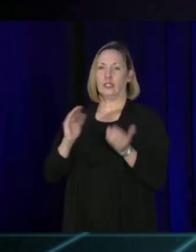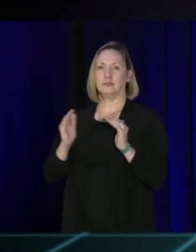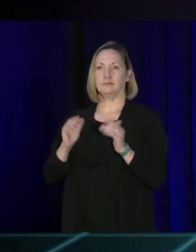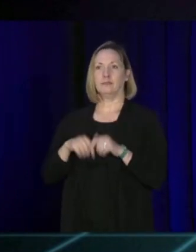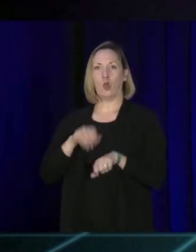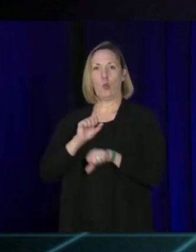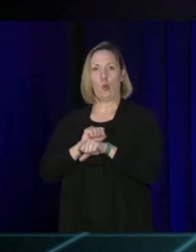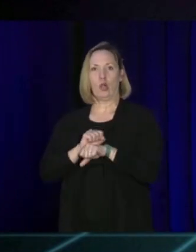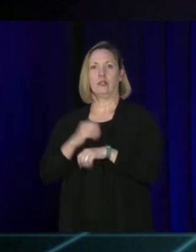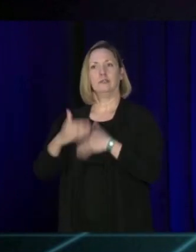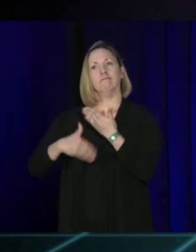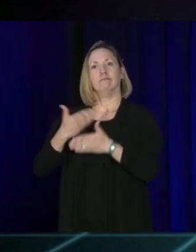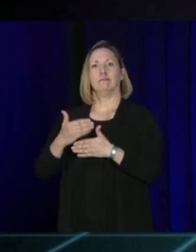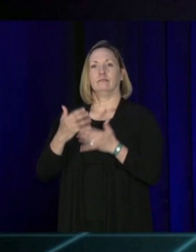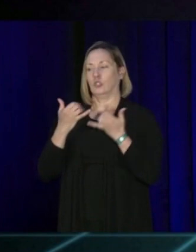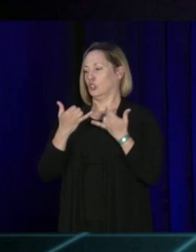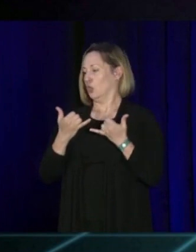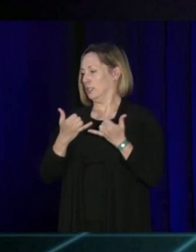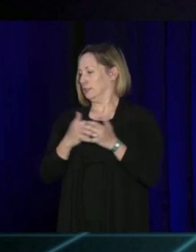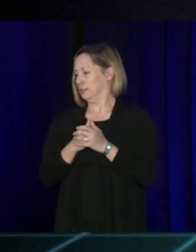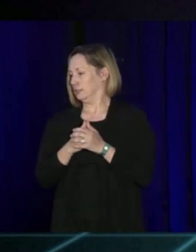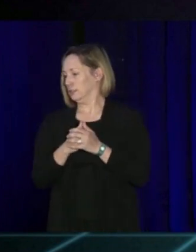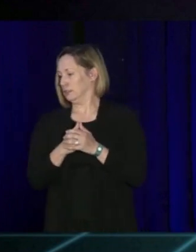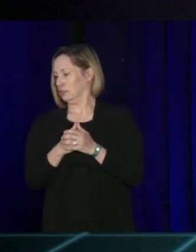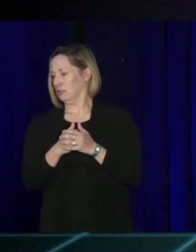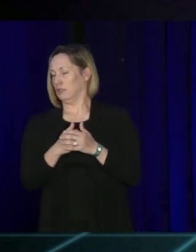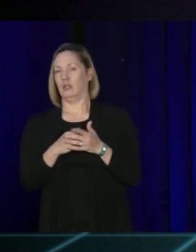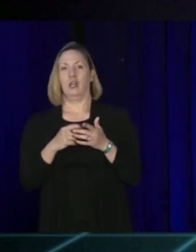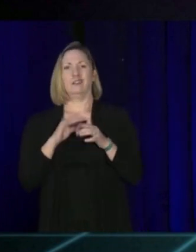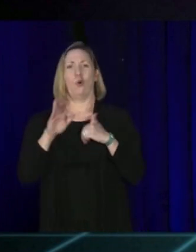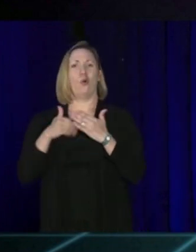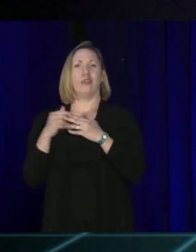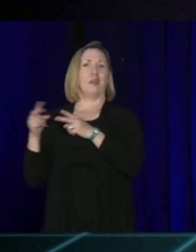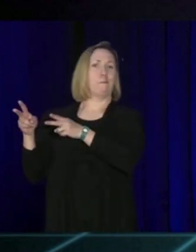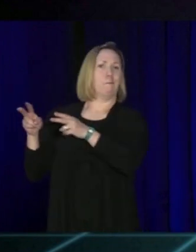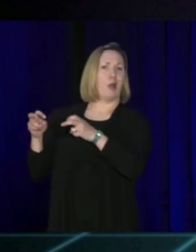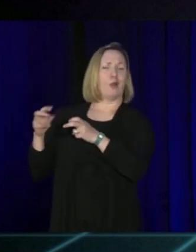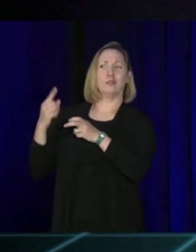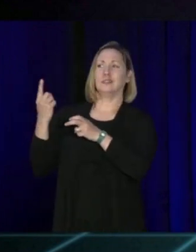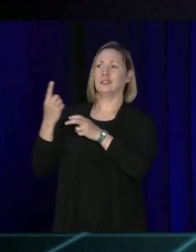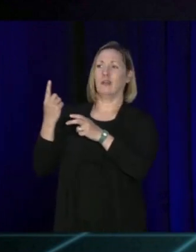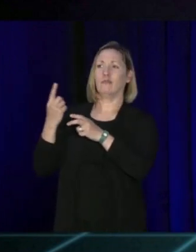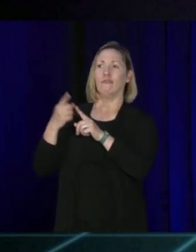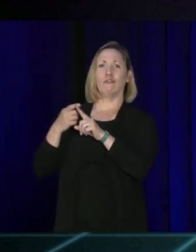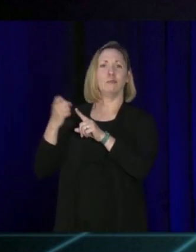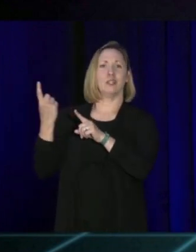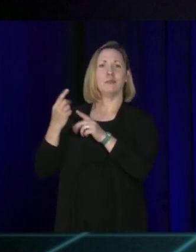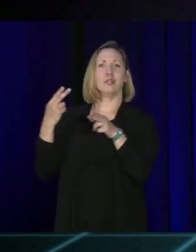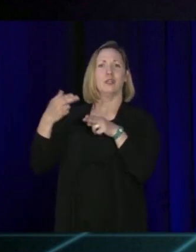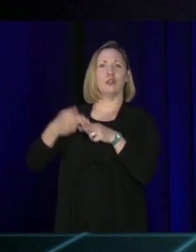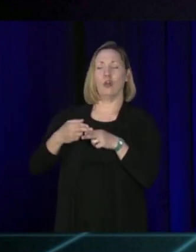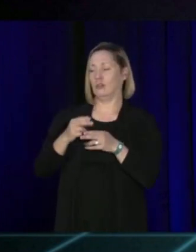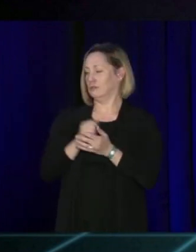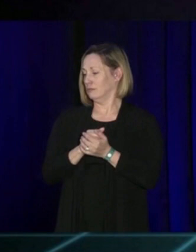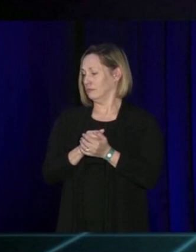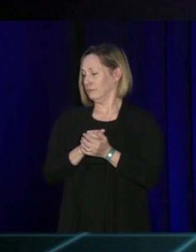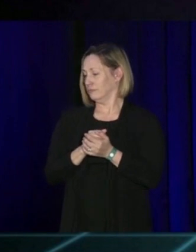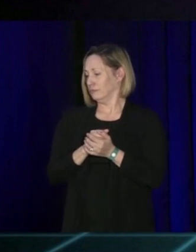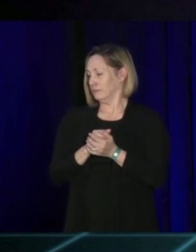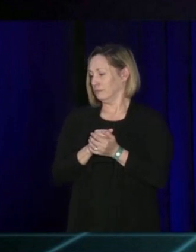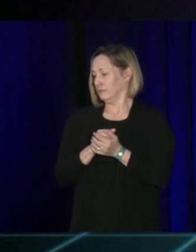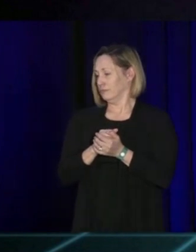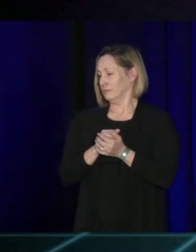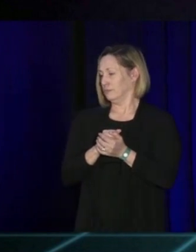tree and a current tree, and this whole idea borrows something from is borrowed from something called double buffering, which has been around in the